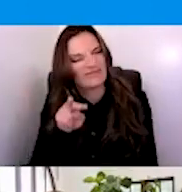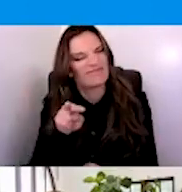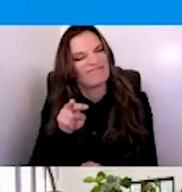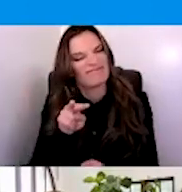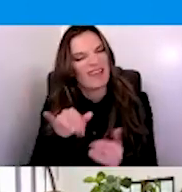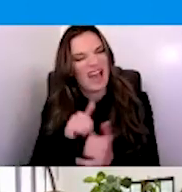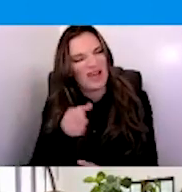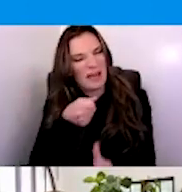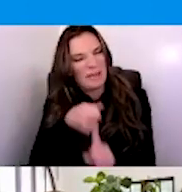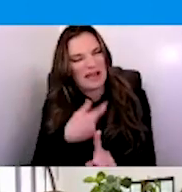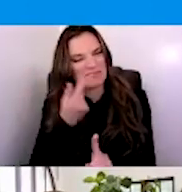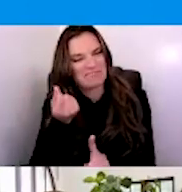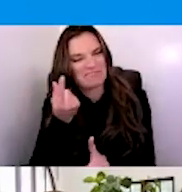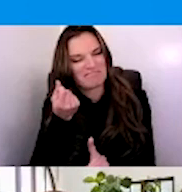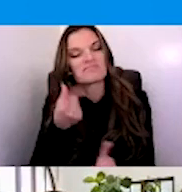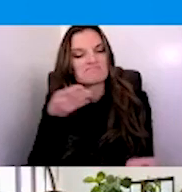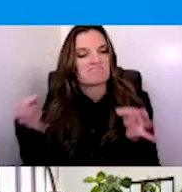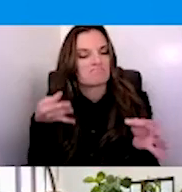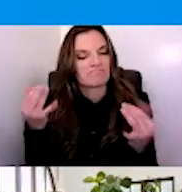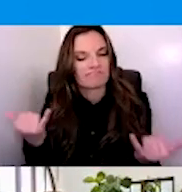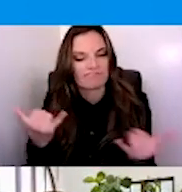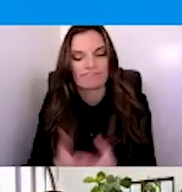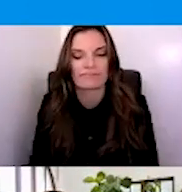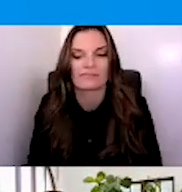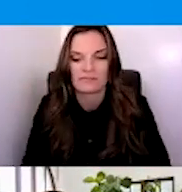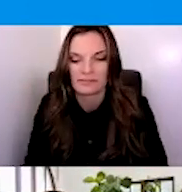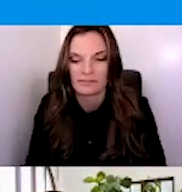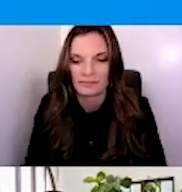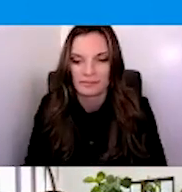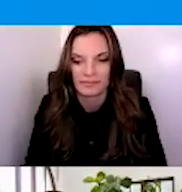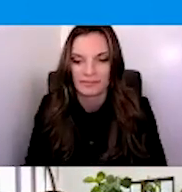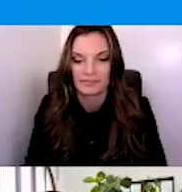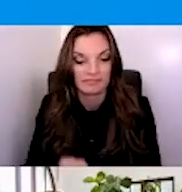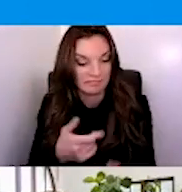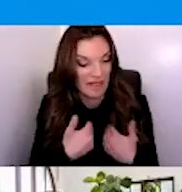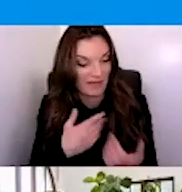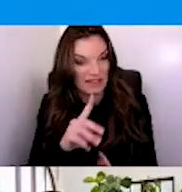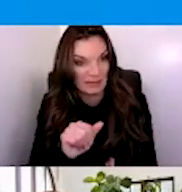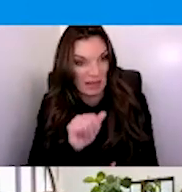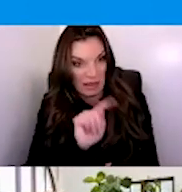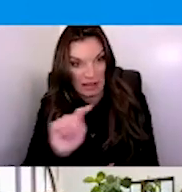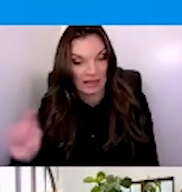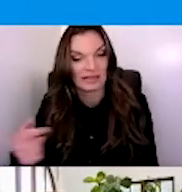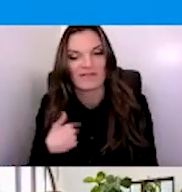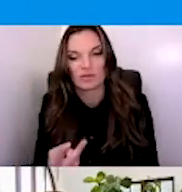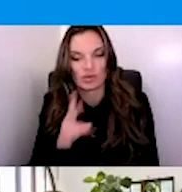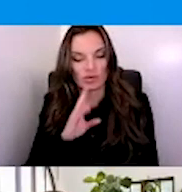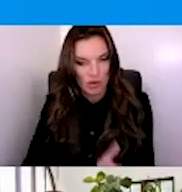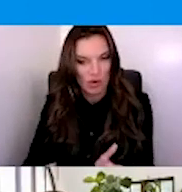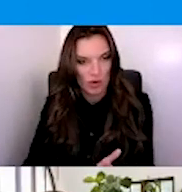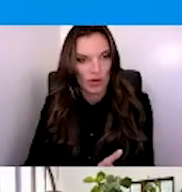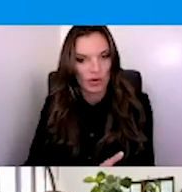impact? So there's some, I'd say, direct connectors to people with disabilities. So for example, my 2 daughters who do not